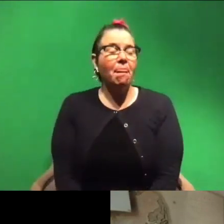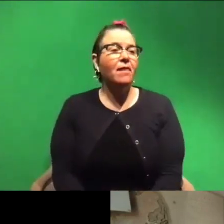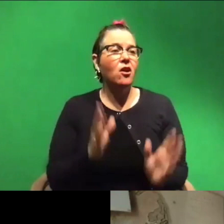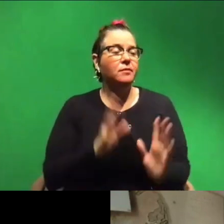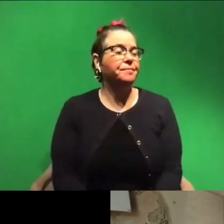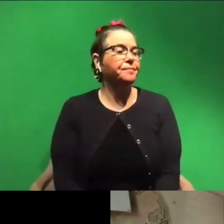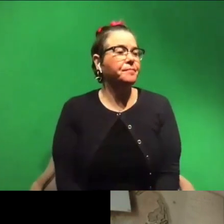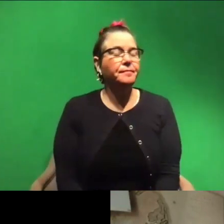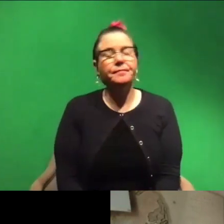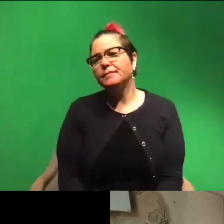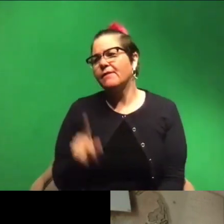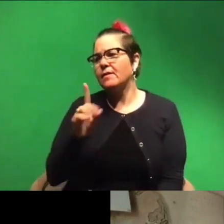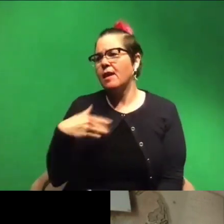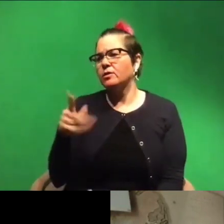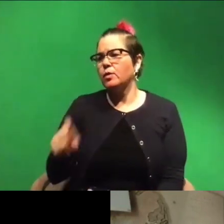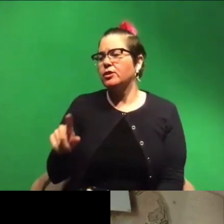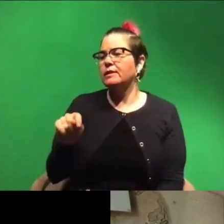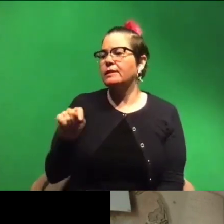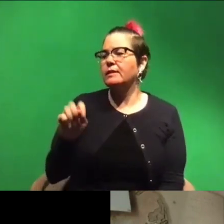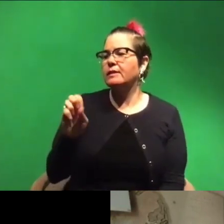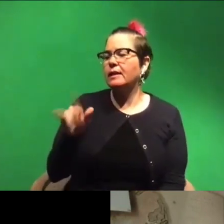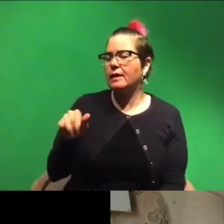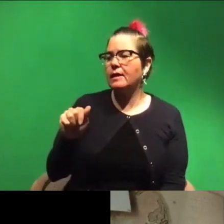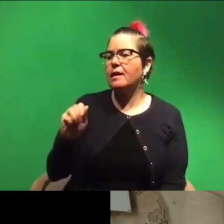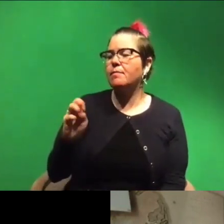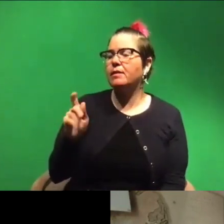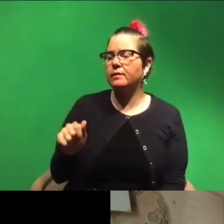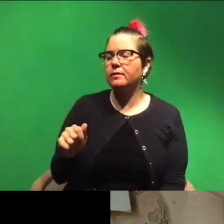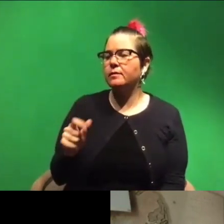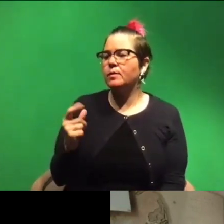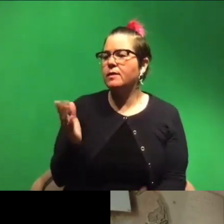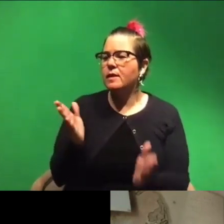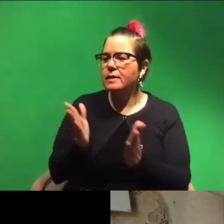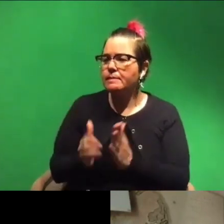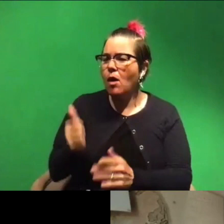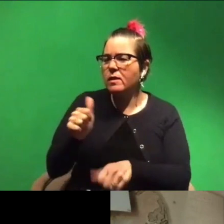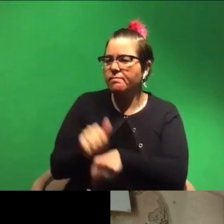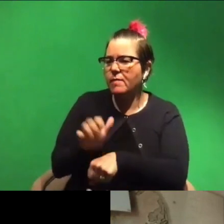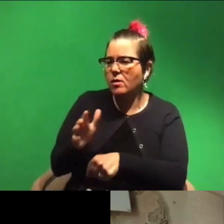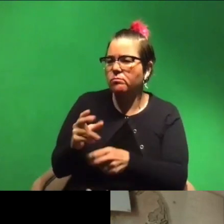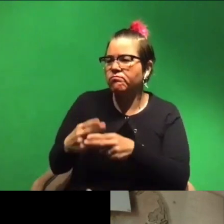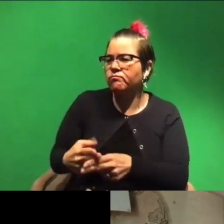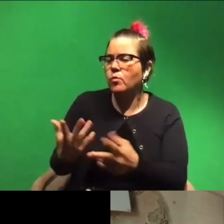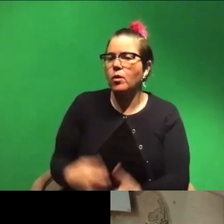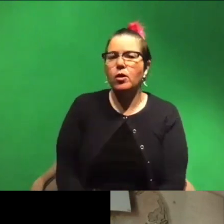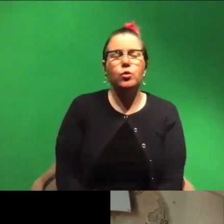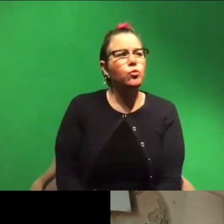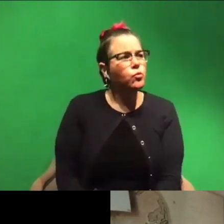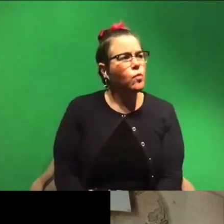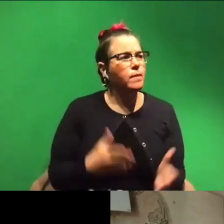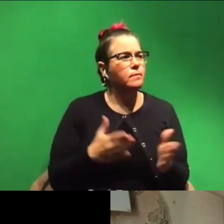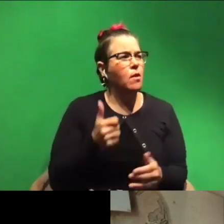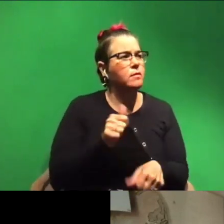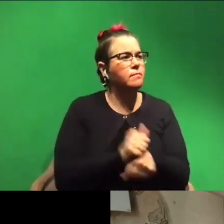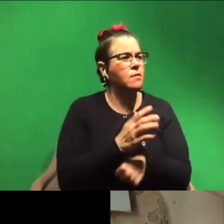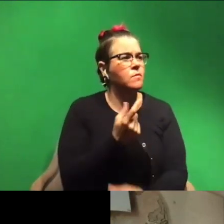awesome. The next question from Teddy and Amelia: what's the smallest mountain? Ooh, the smallest